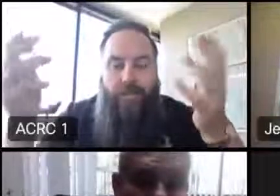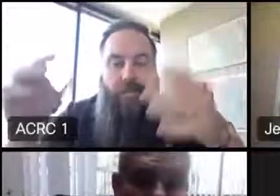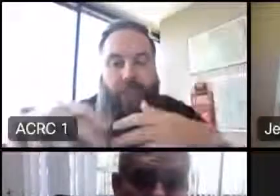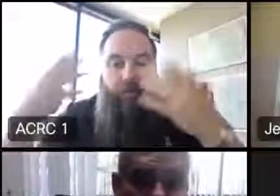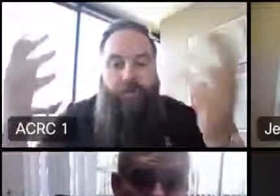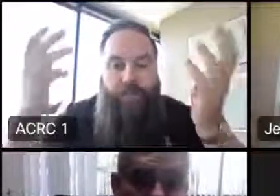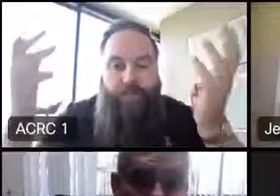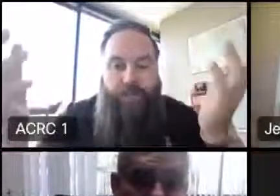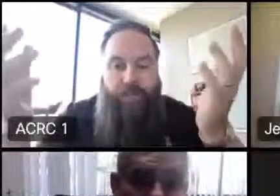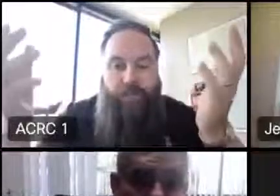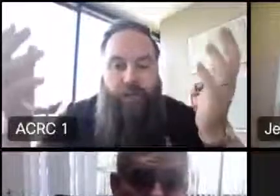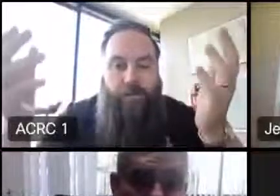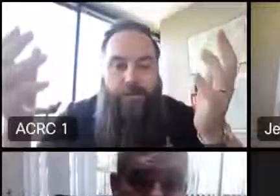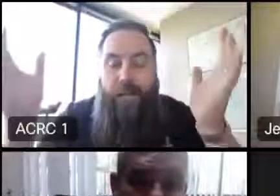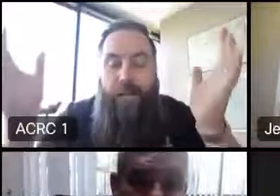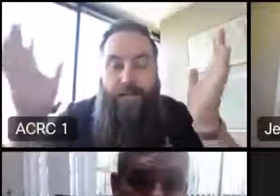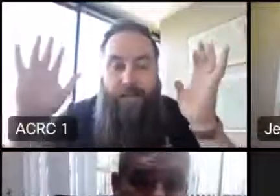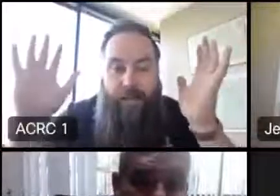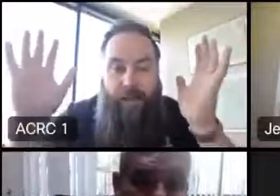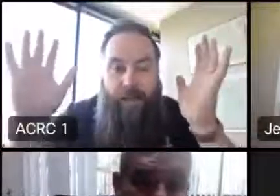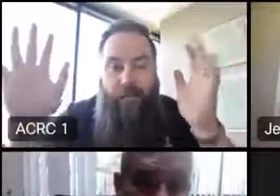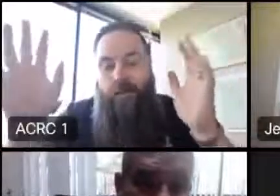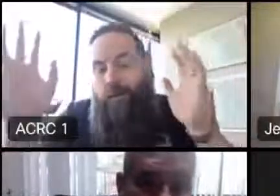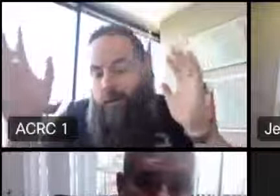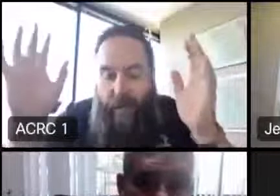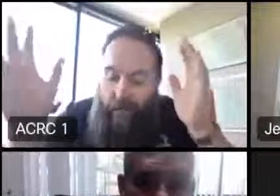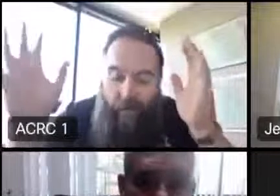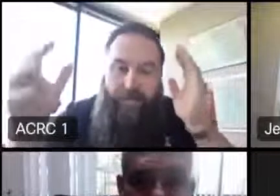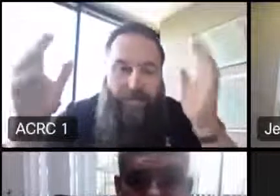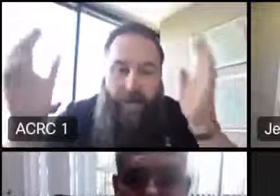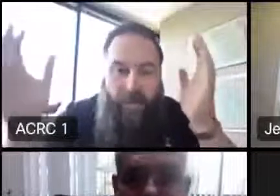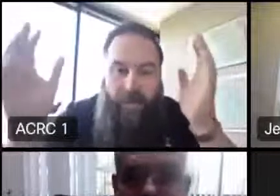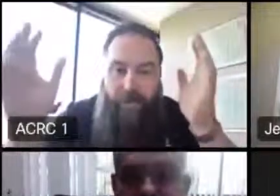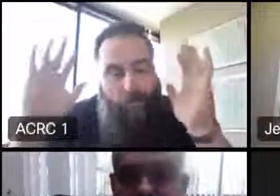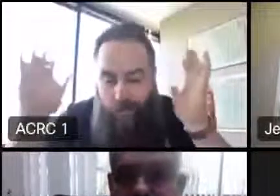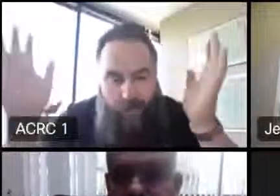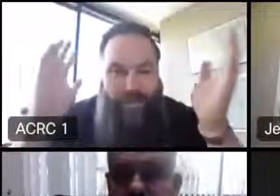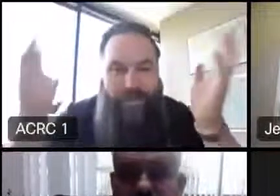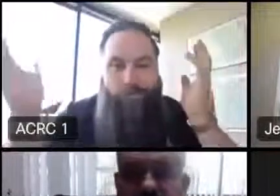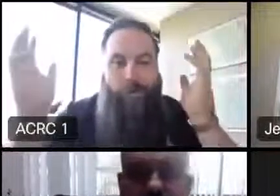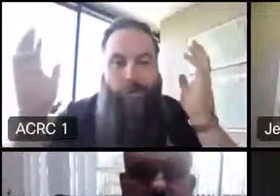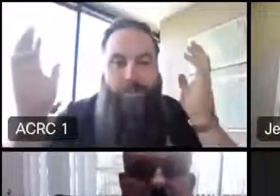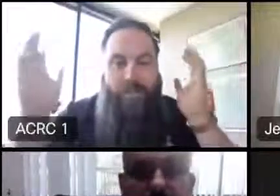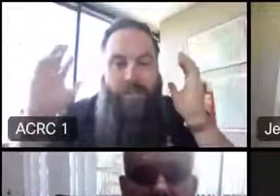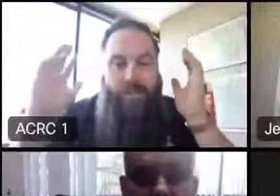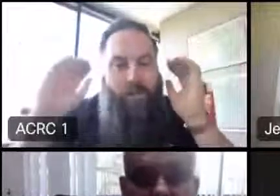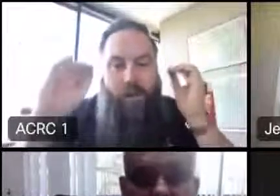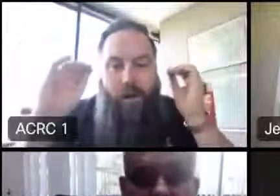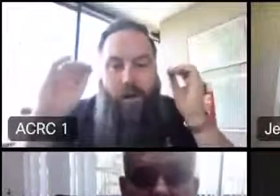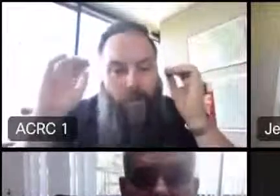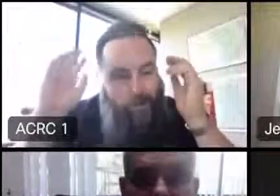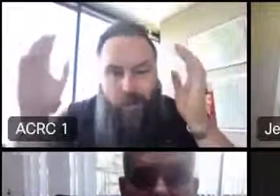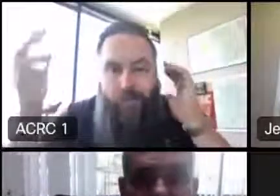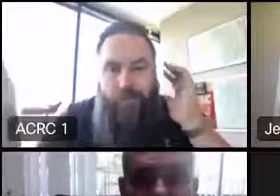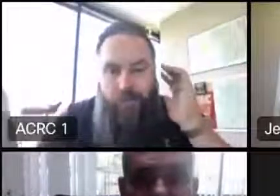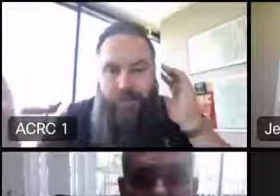services, many of our transportation providers, in essence, became, categorized as kind of like community-based day programs because they were